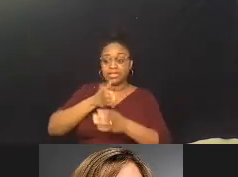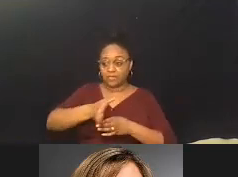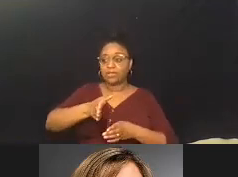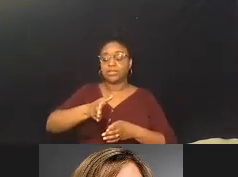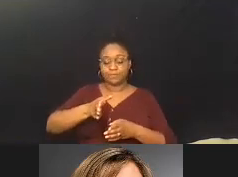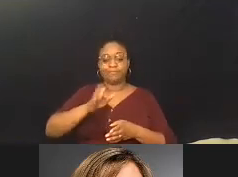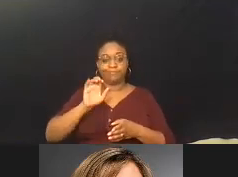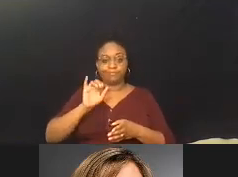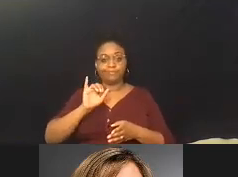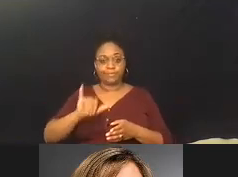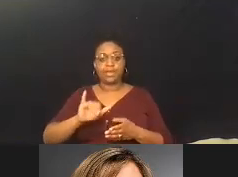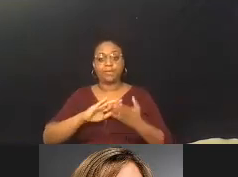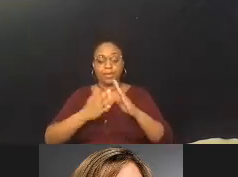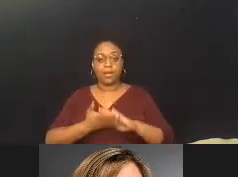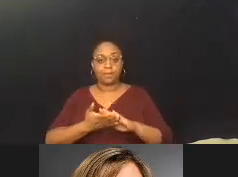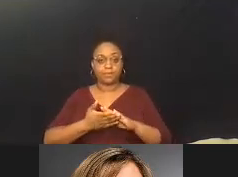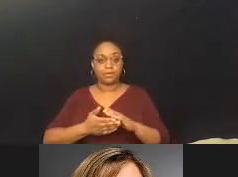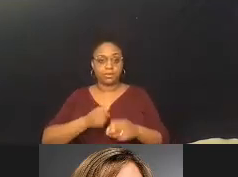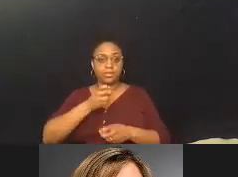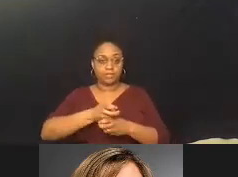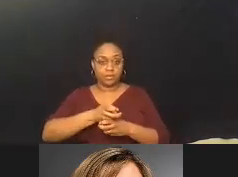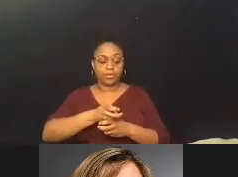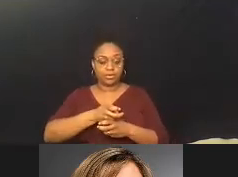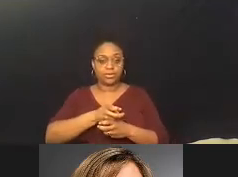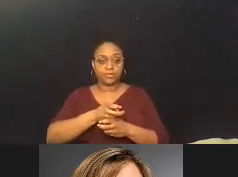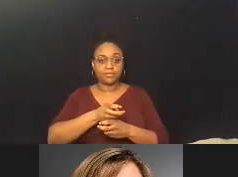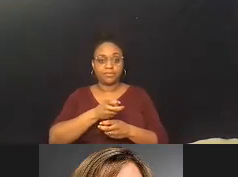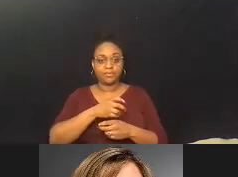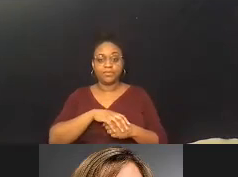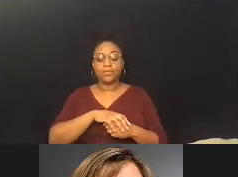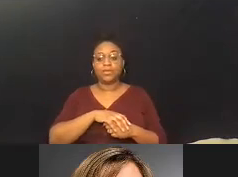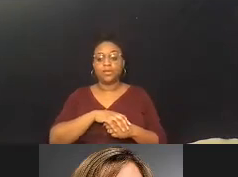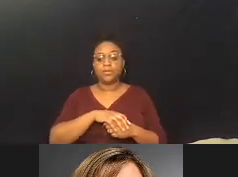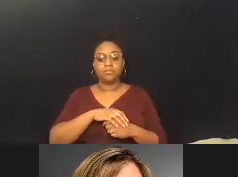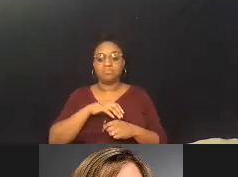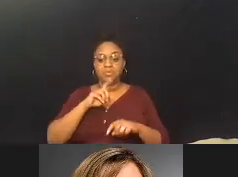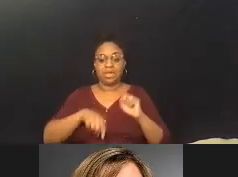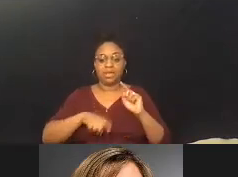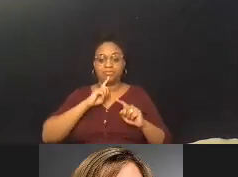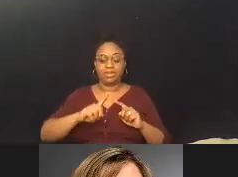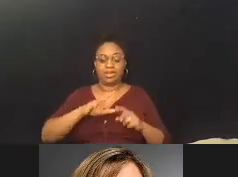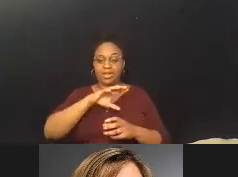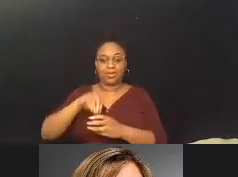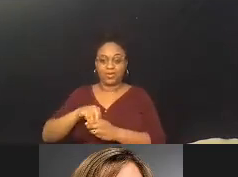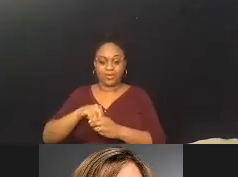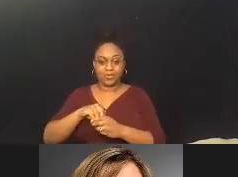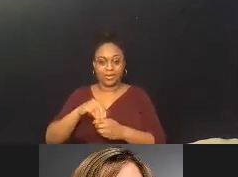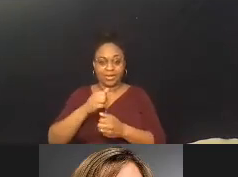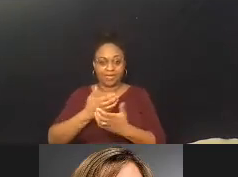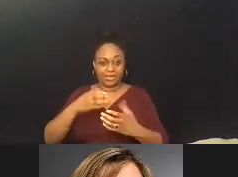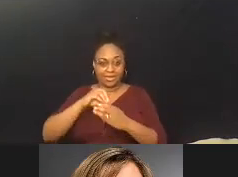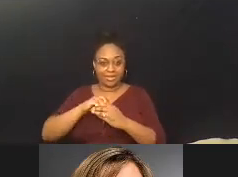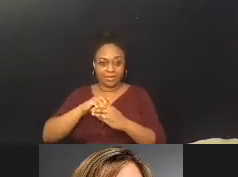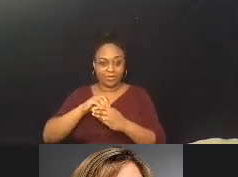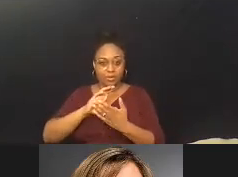that becomes the place where it's the hardest to do anything. and all the other things you could do become